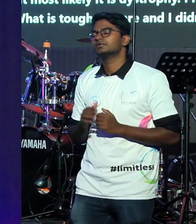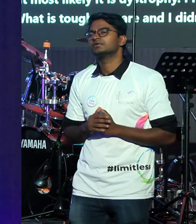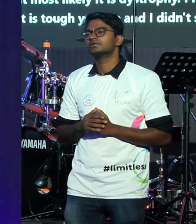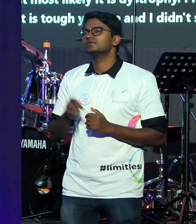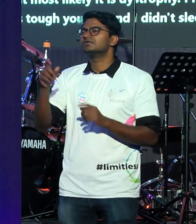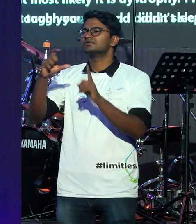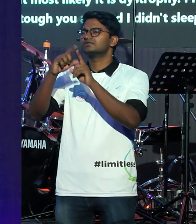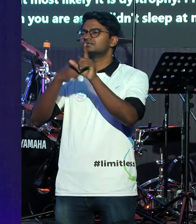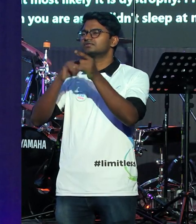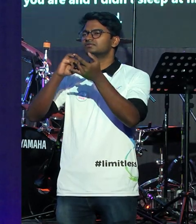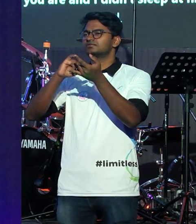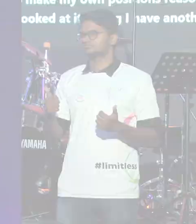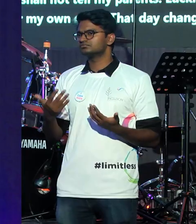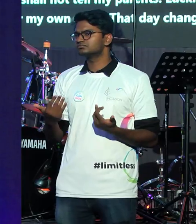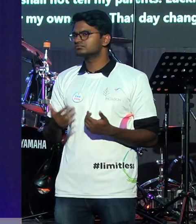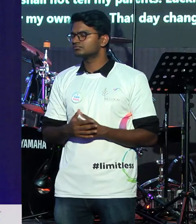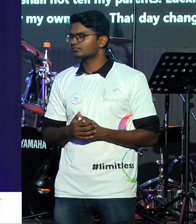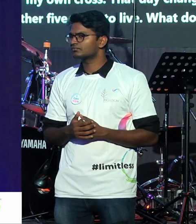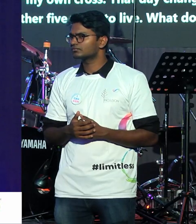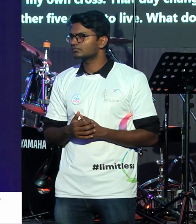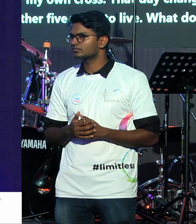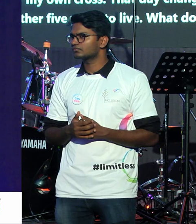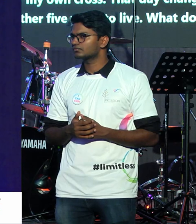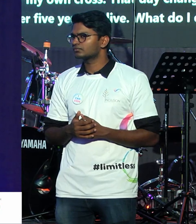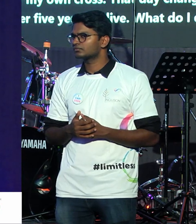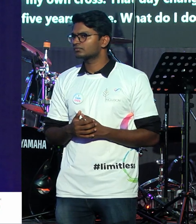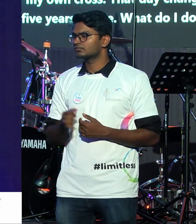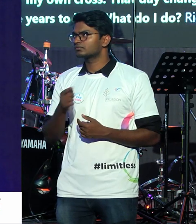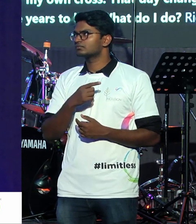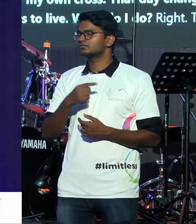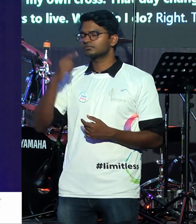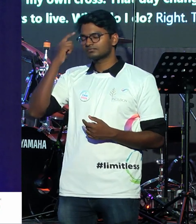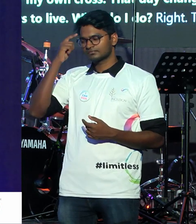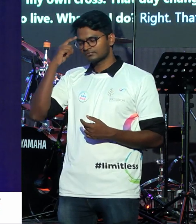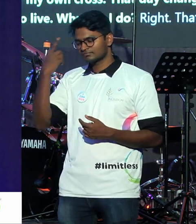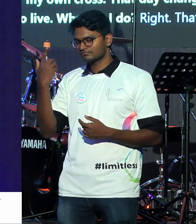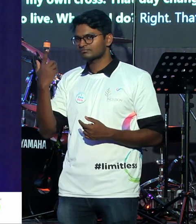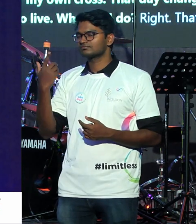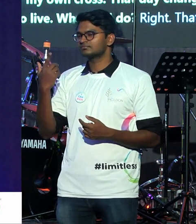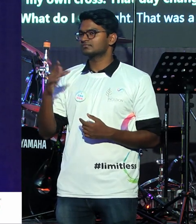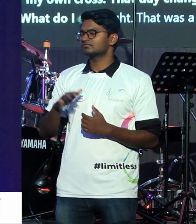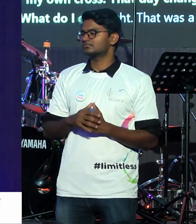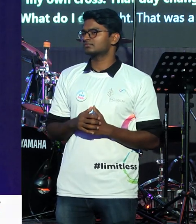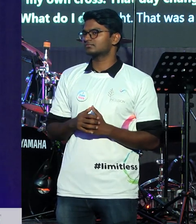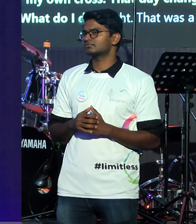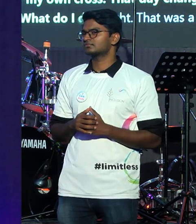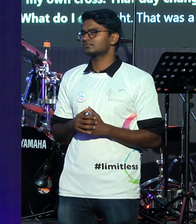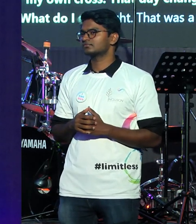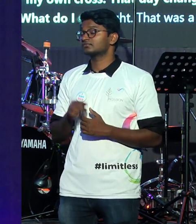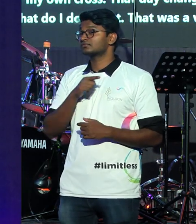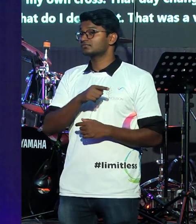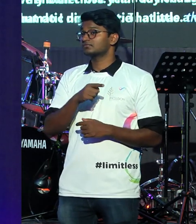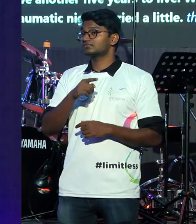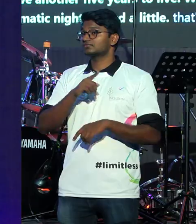dystrophy, I had another 5 years to live. That was a very traumatic night. I cried a little, but that's the only day